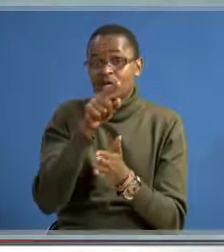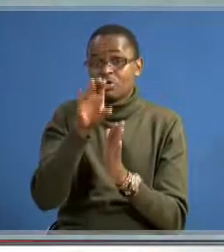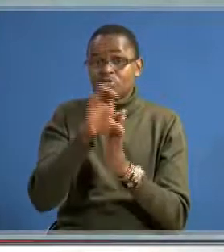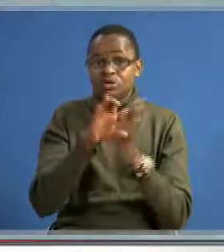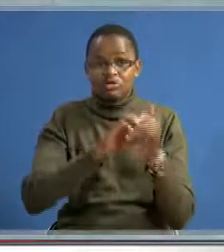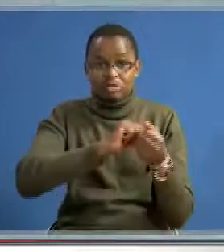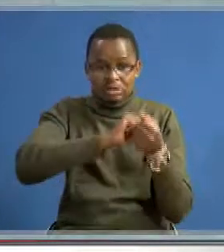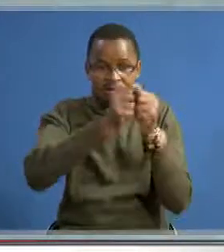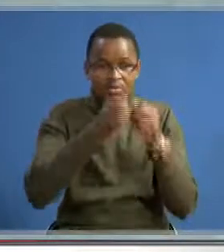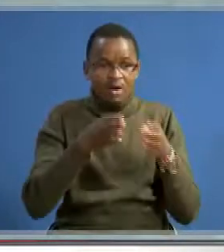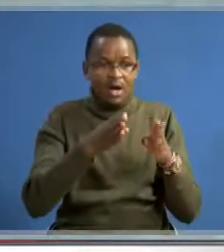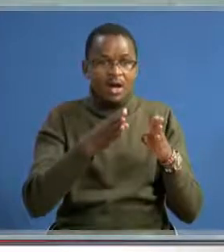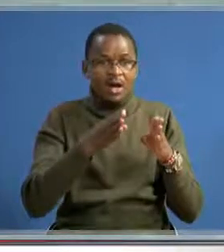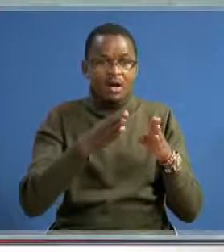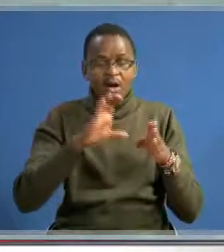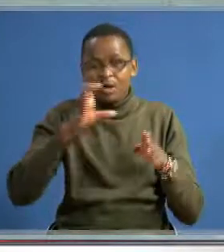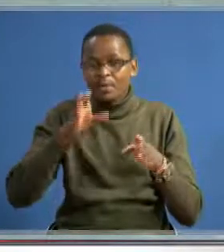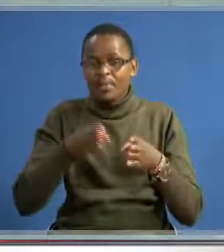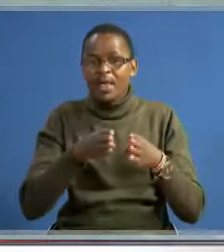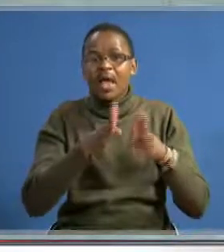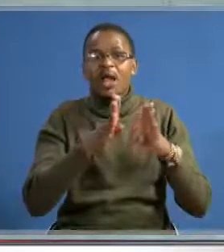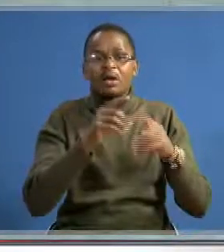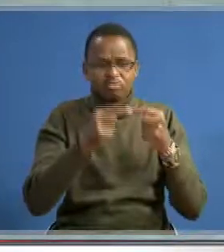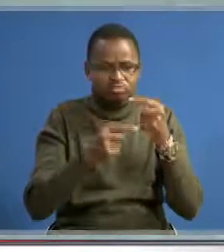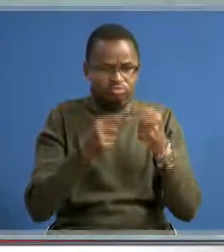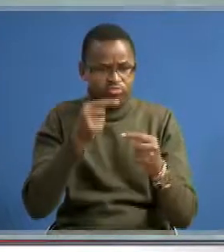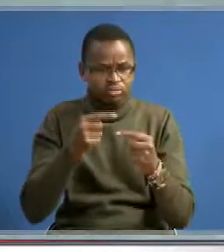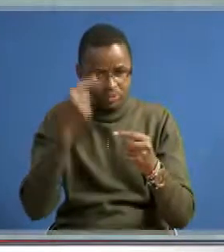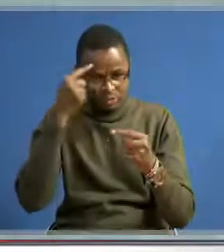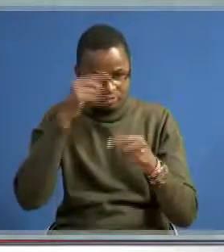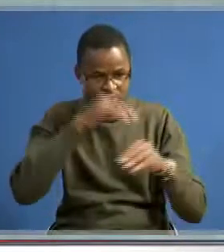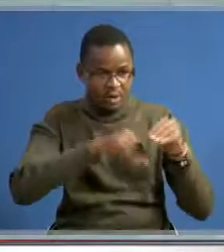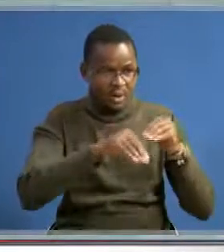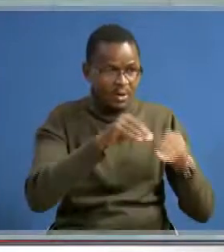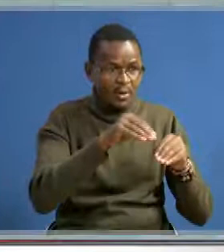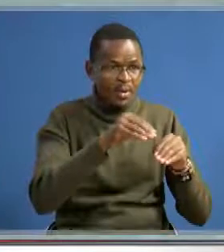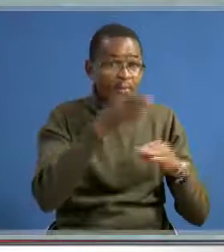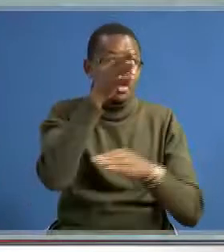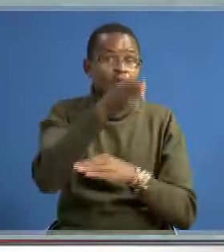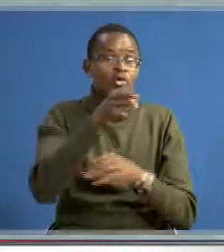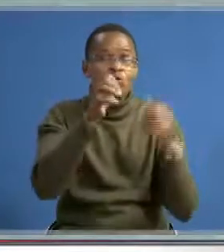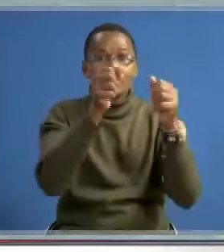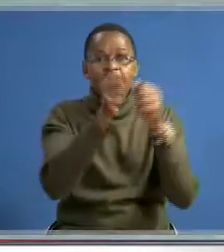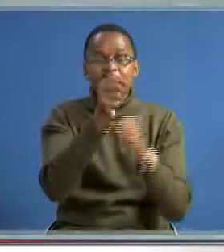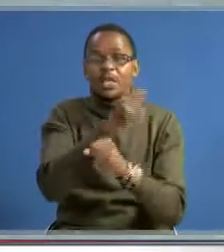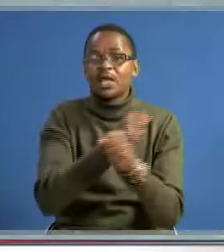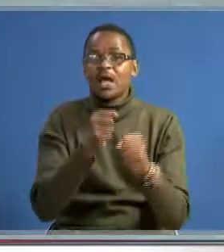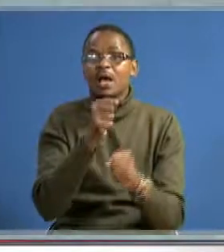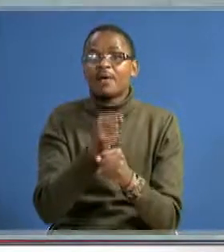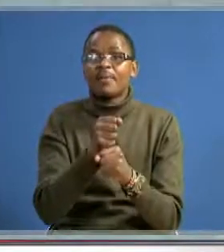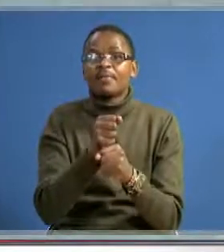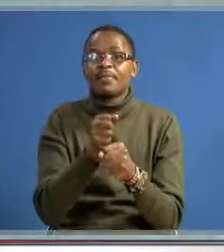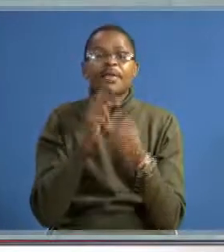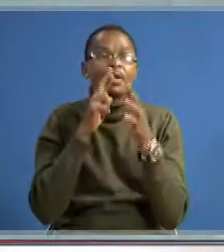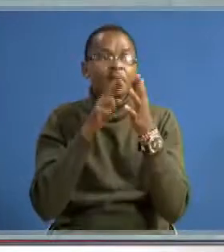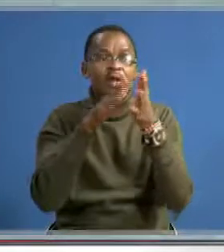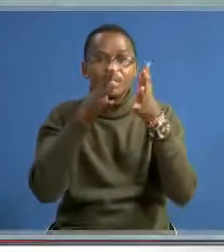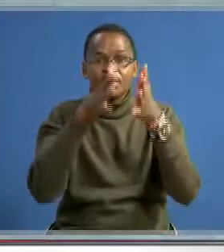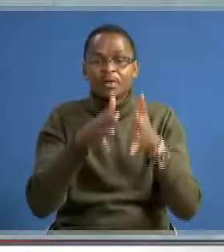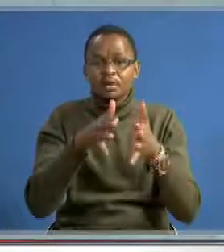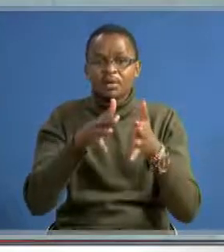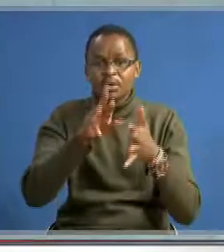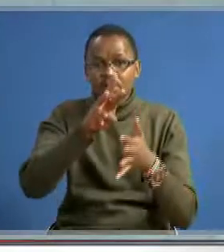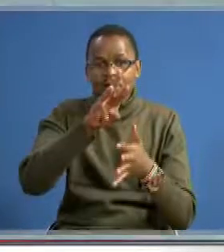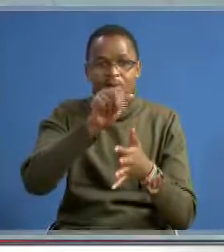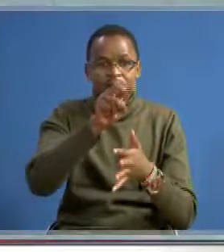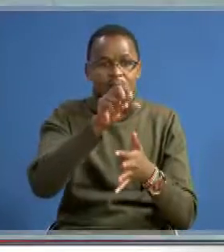referendum to allow county bosses be allowed to contest elections beyond the 10-year limit. Our reporter Irene Mwangi